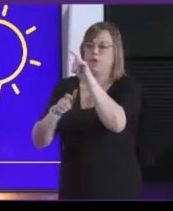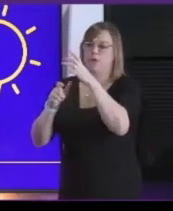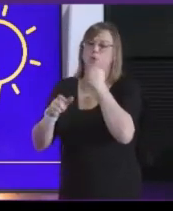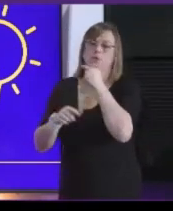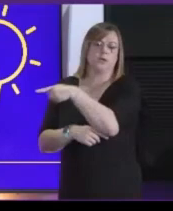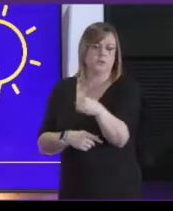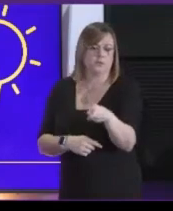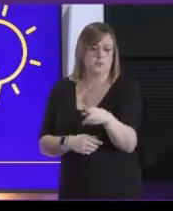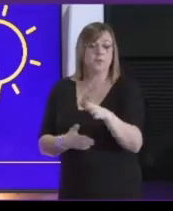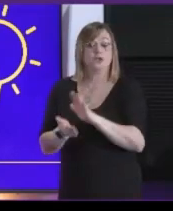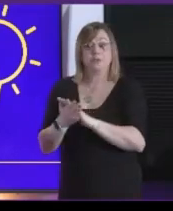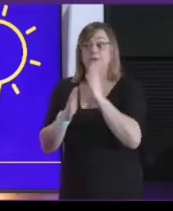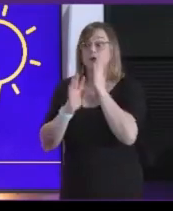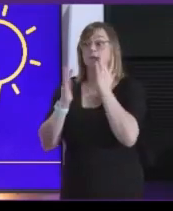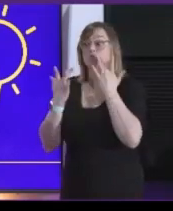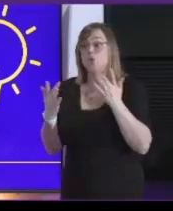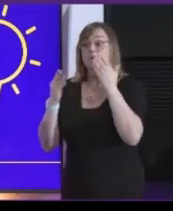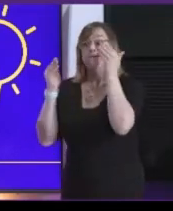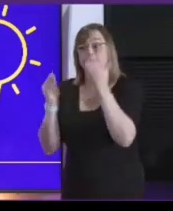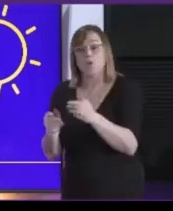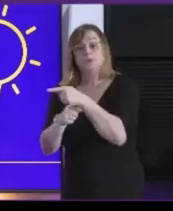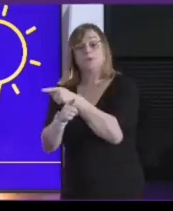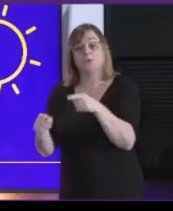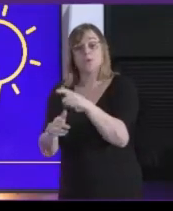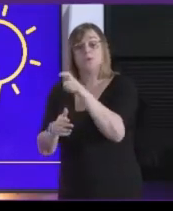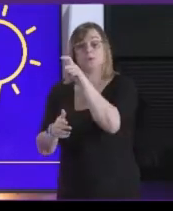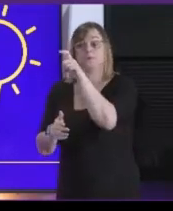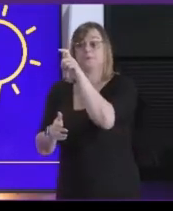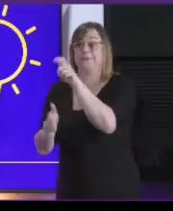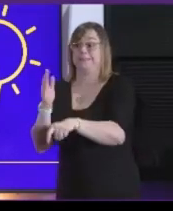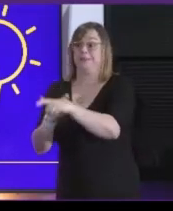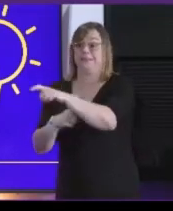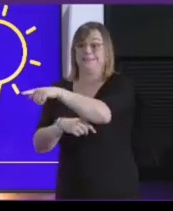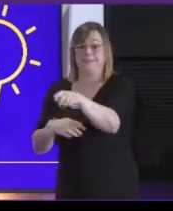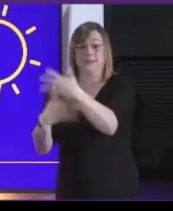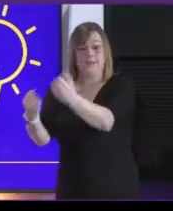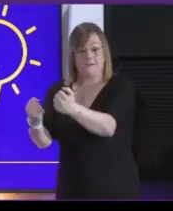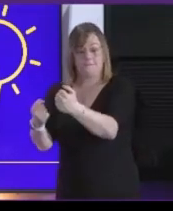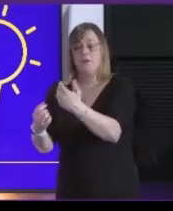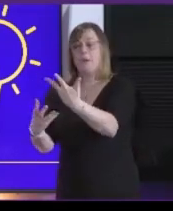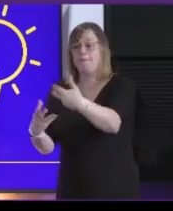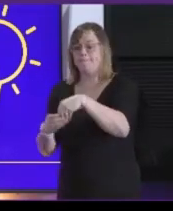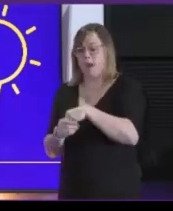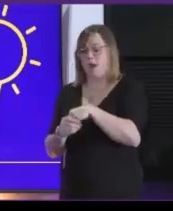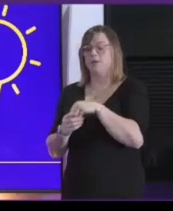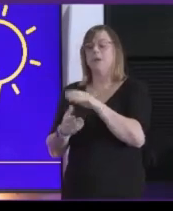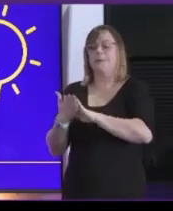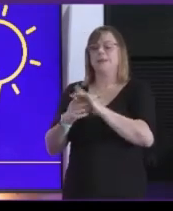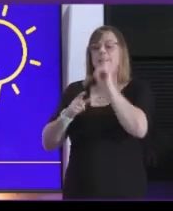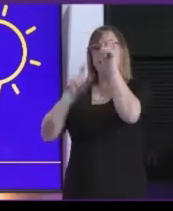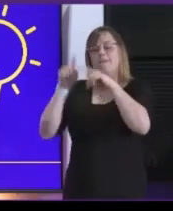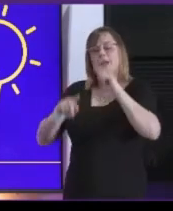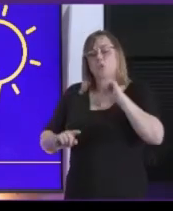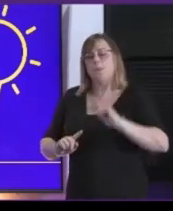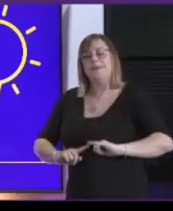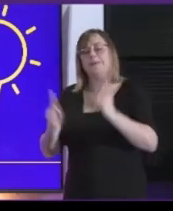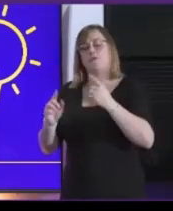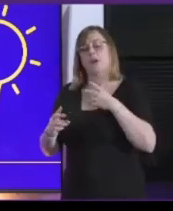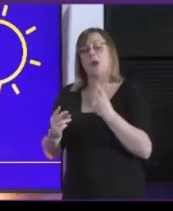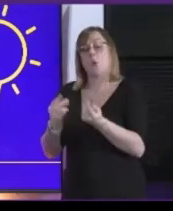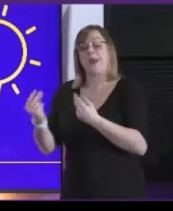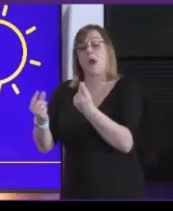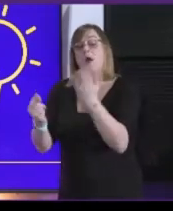that focusing on people with disabilities and making those part of your development can make you innovate at a much higher speed when